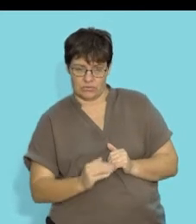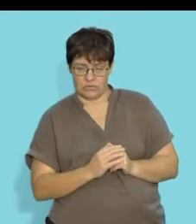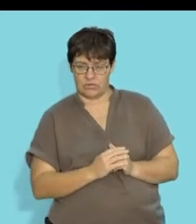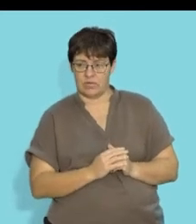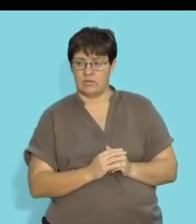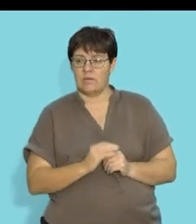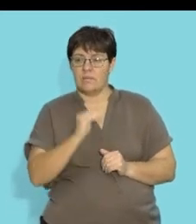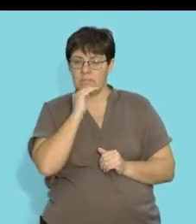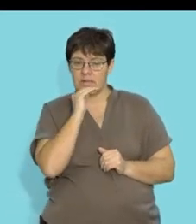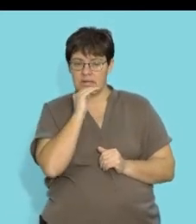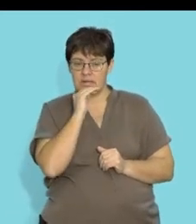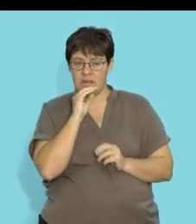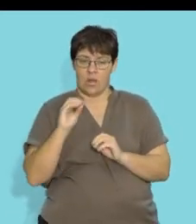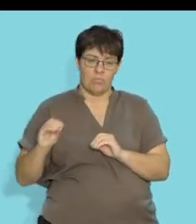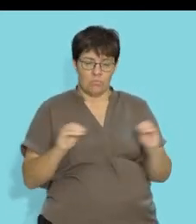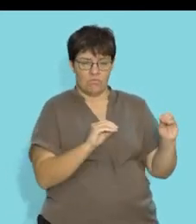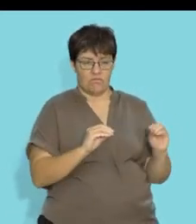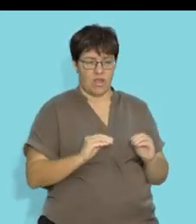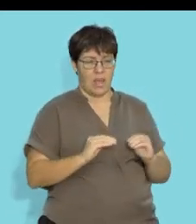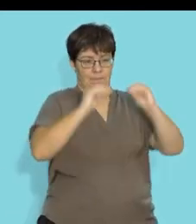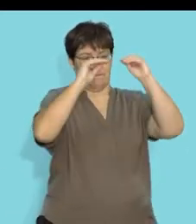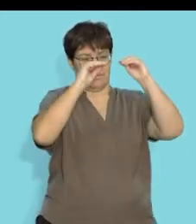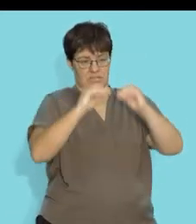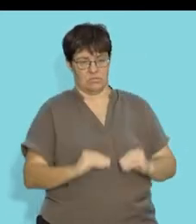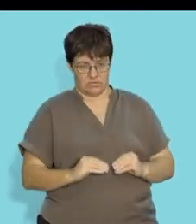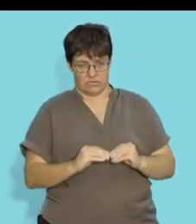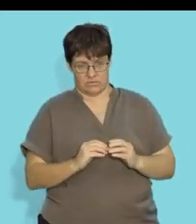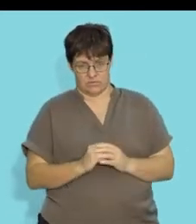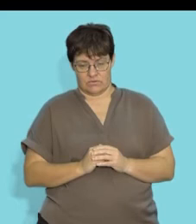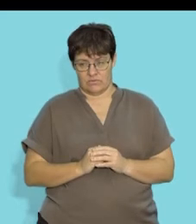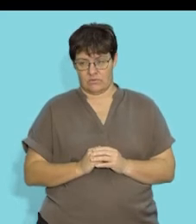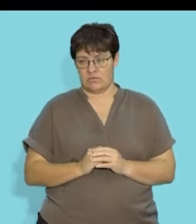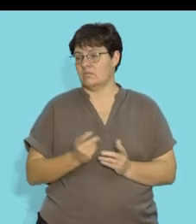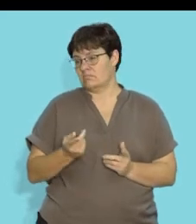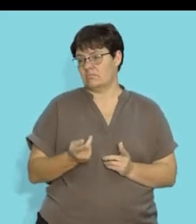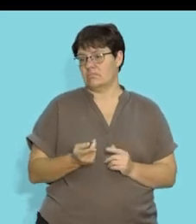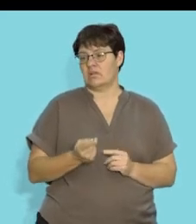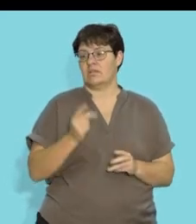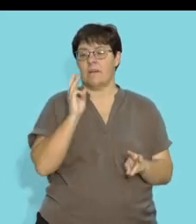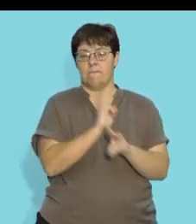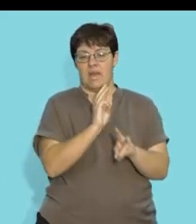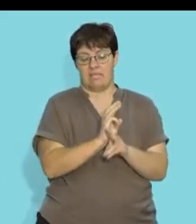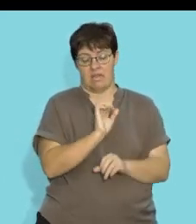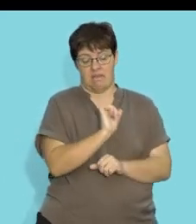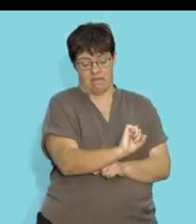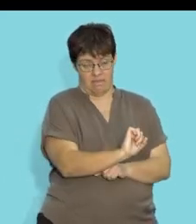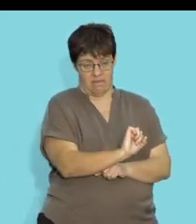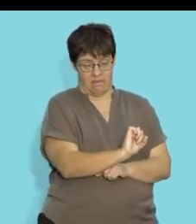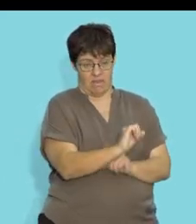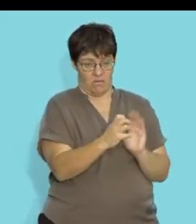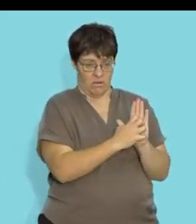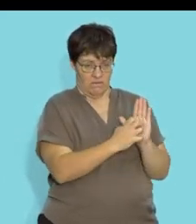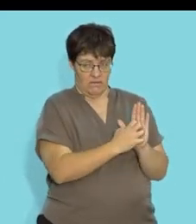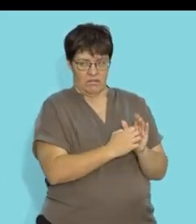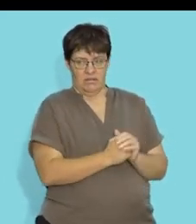right? Shifting means you are moving the graph. So if I say this is the mother graph,